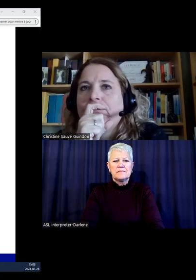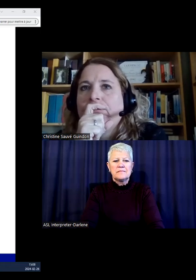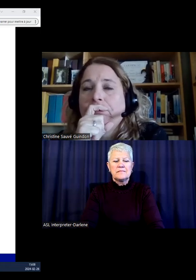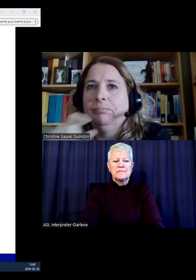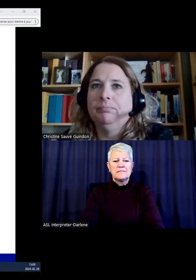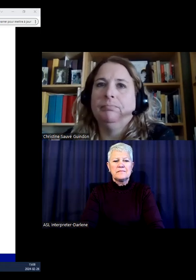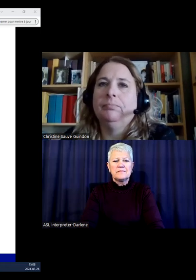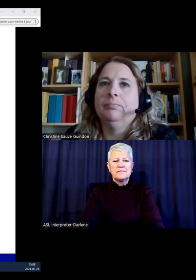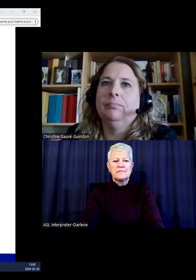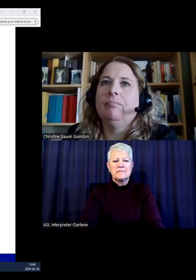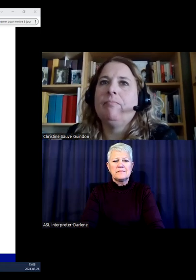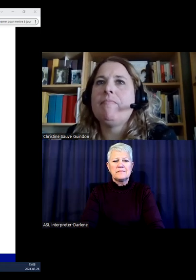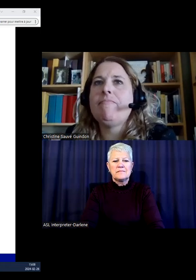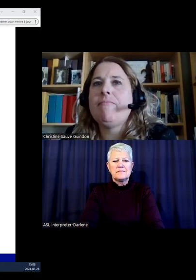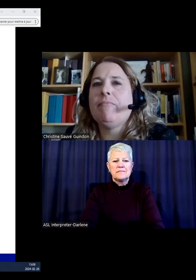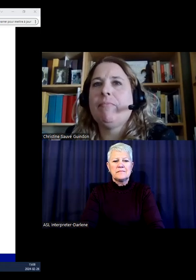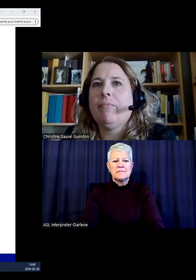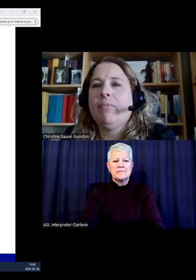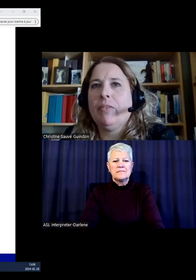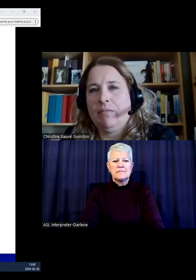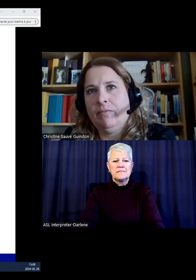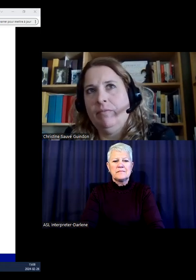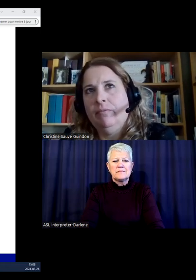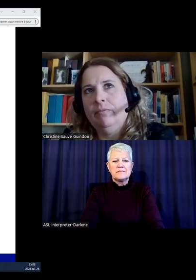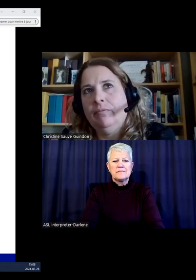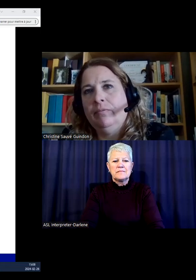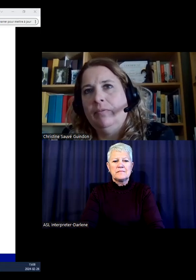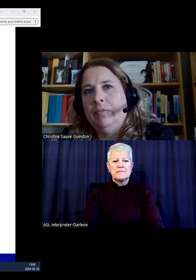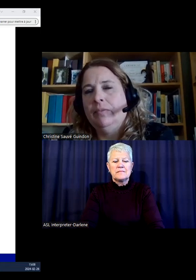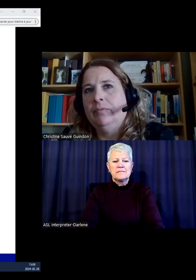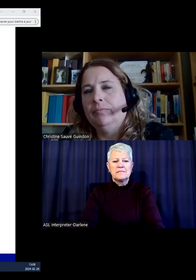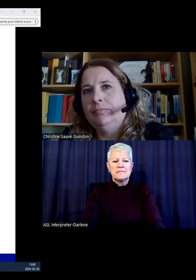Found it. Good job. Right.